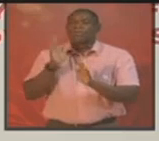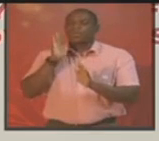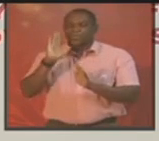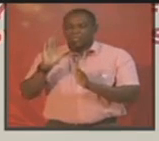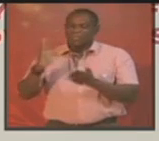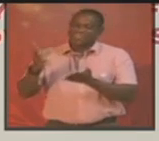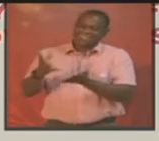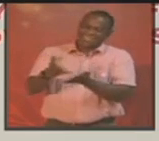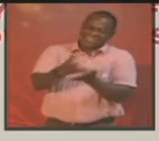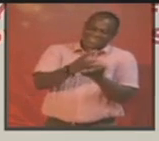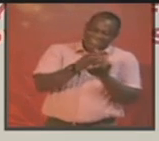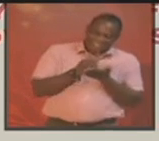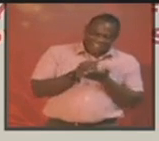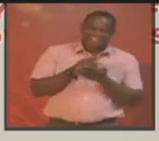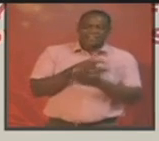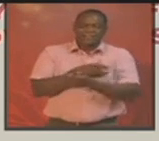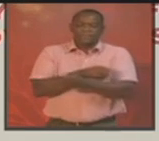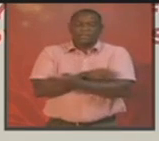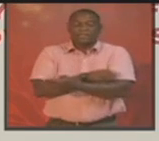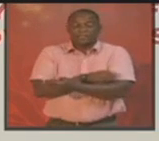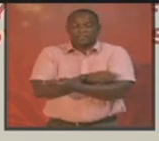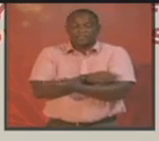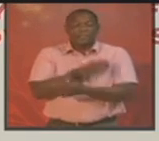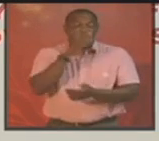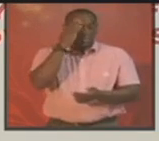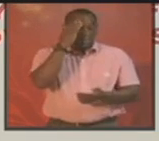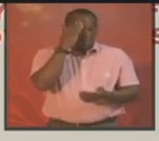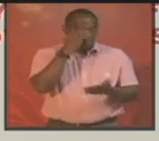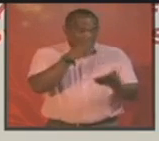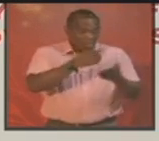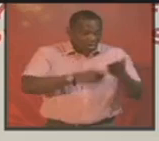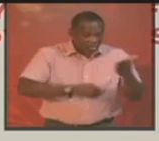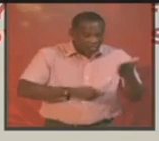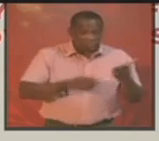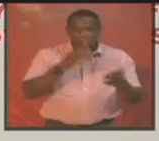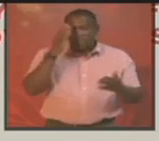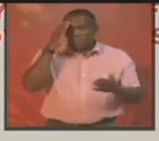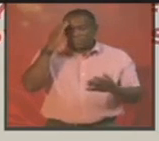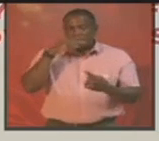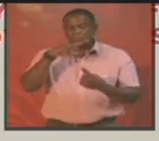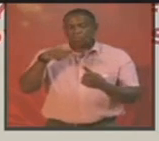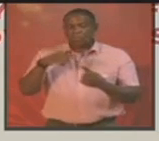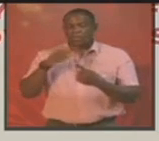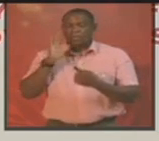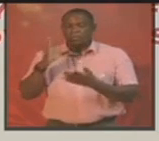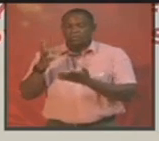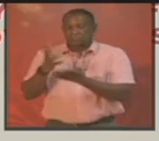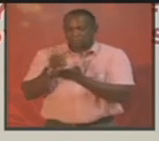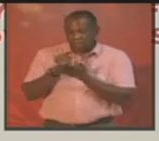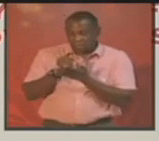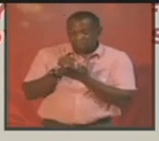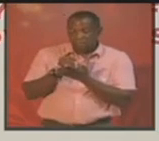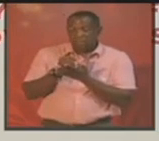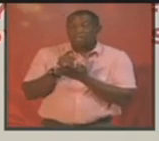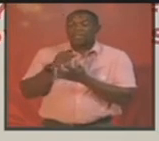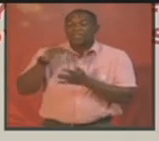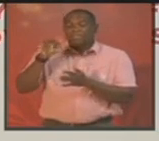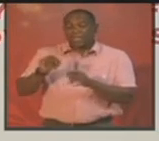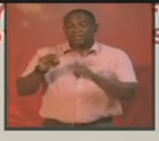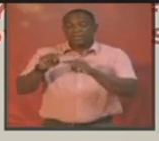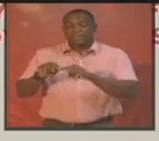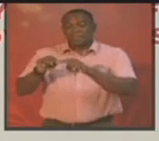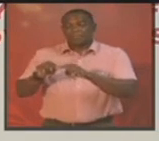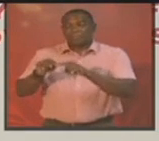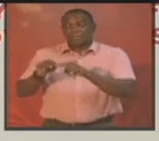we now know, and the estimated time of delivery, which is now dependent on receiving the